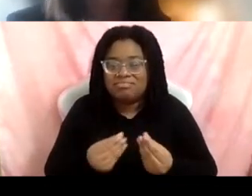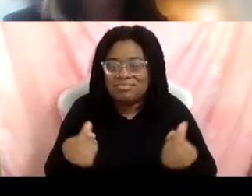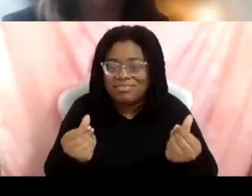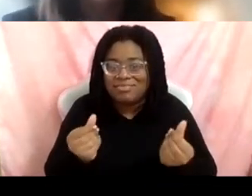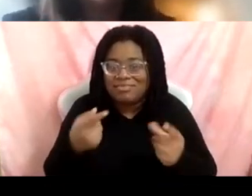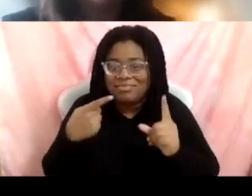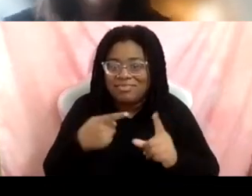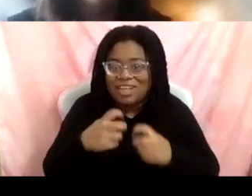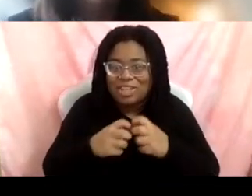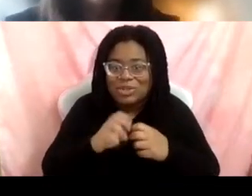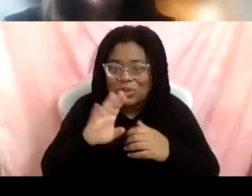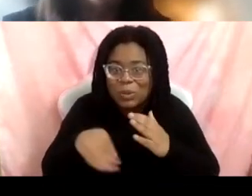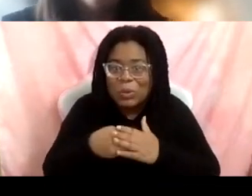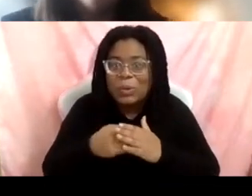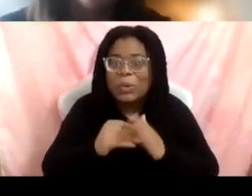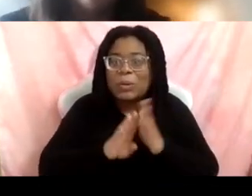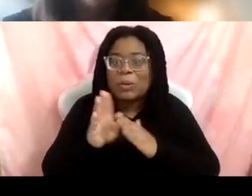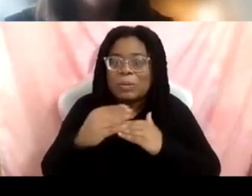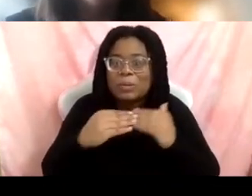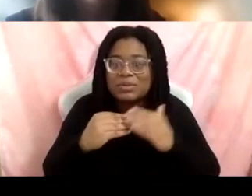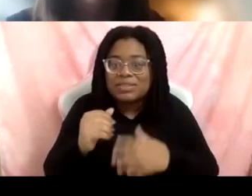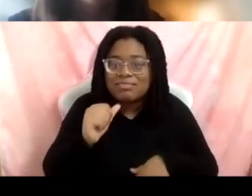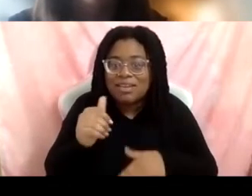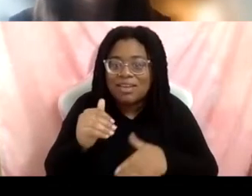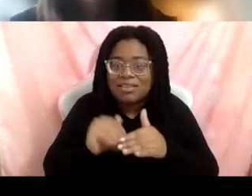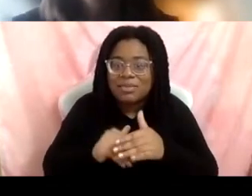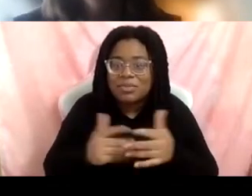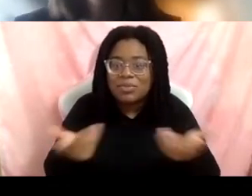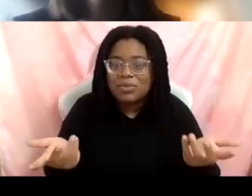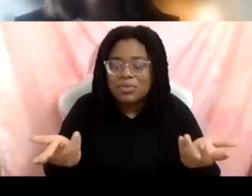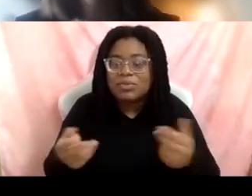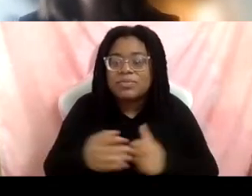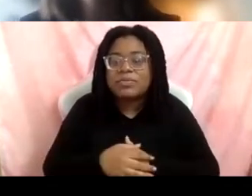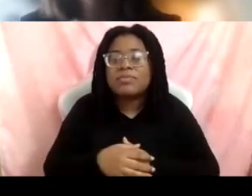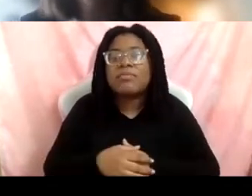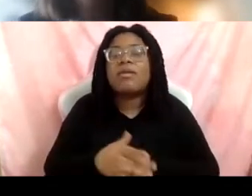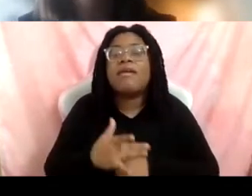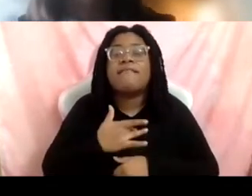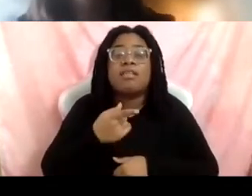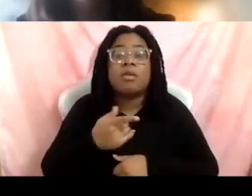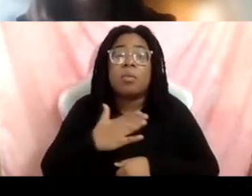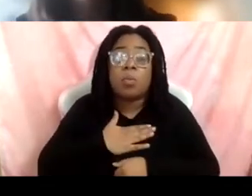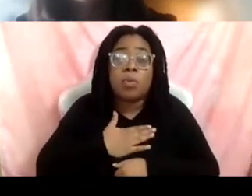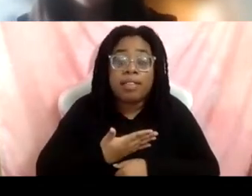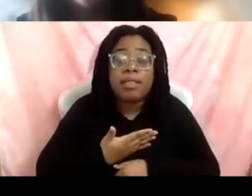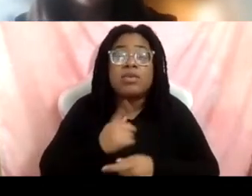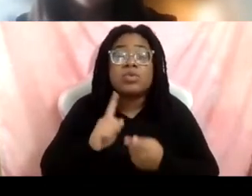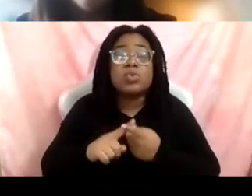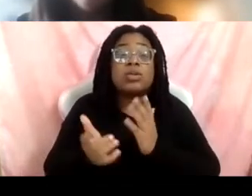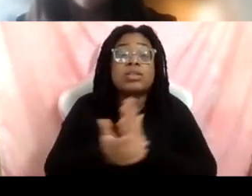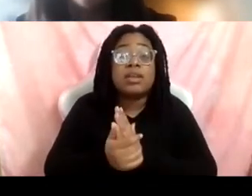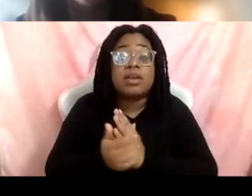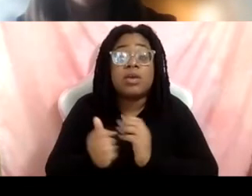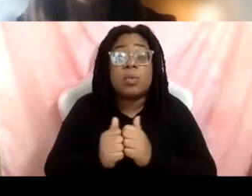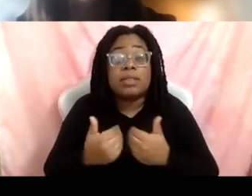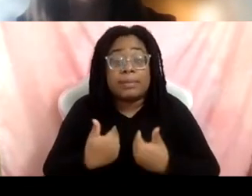the entire building being accessible. I did find that they were willing to adapt along with